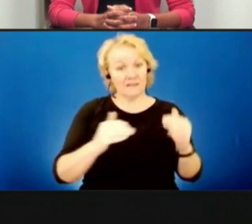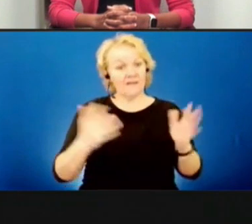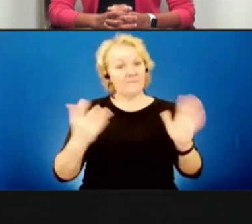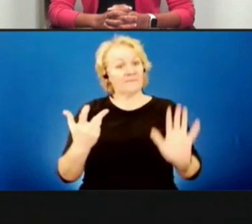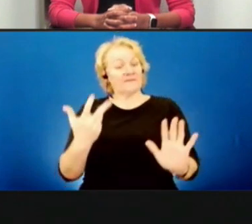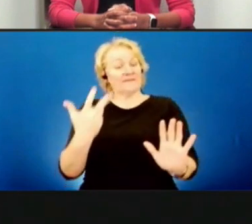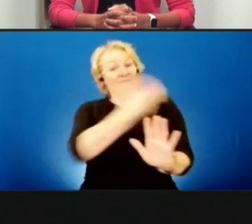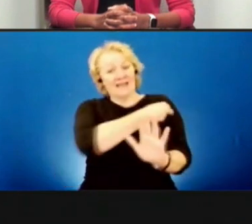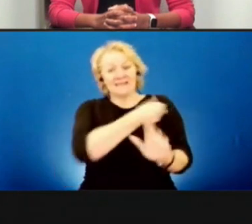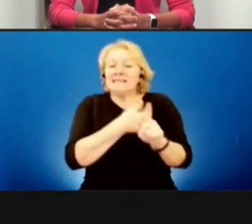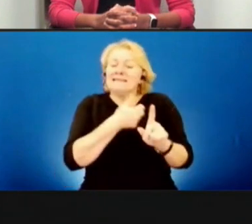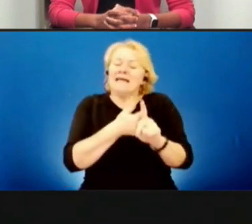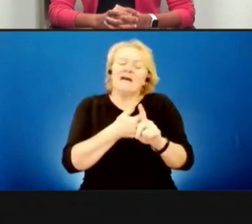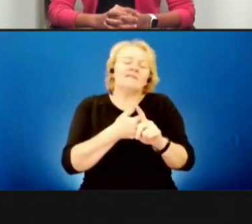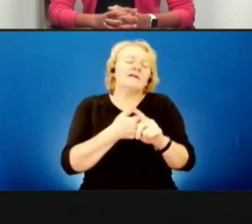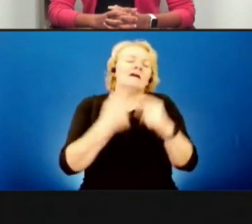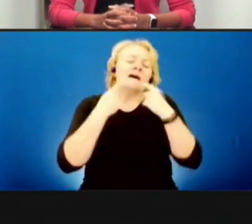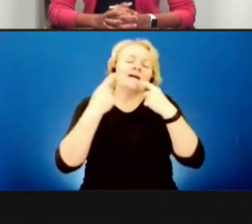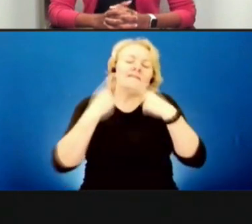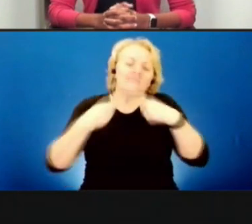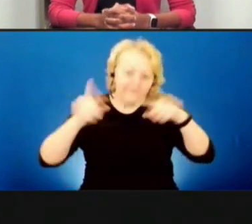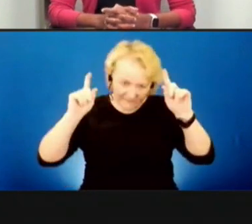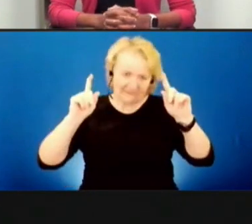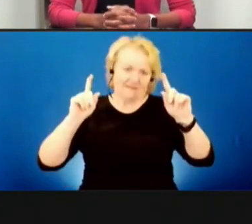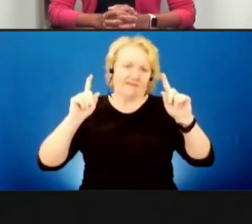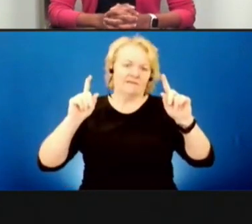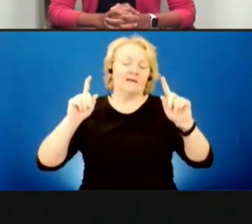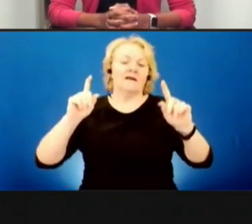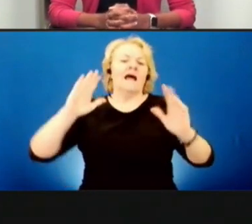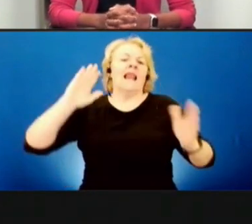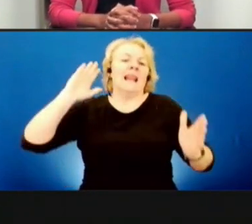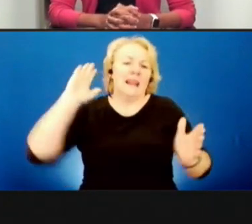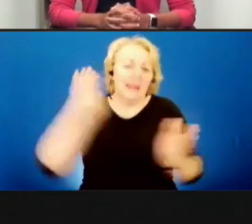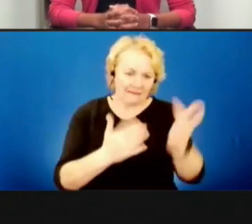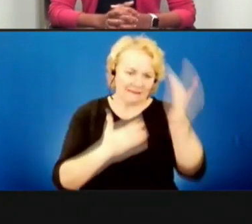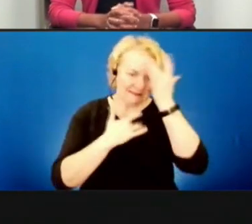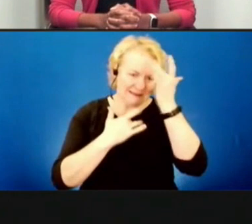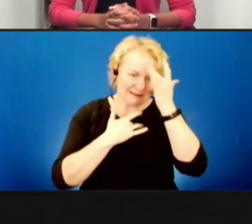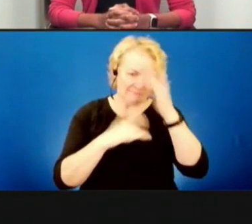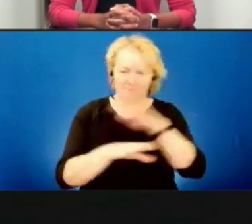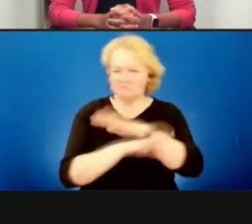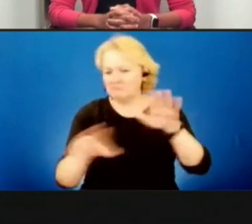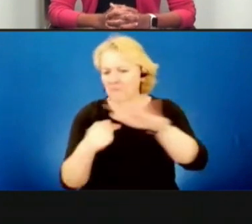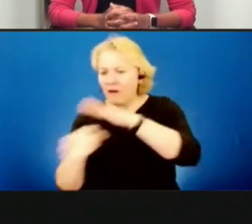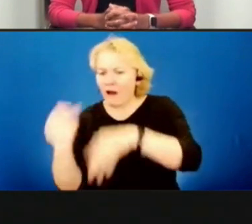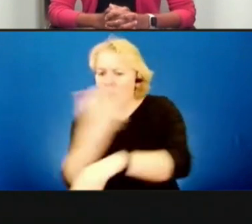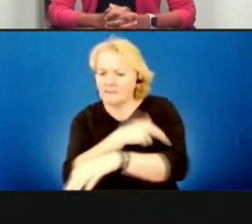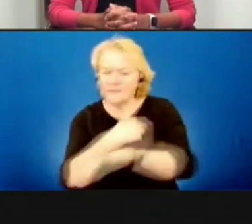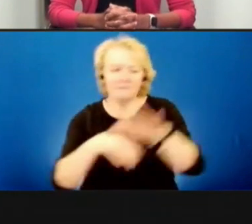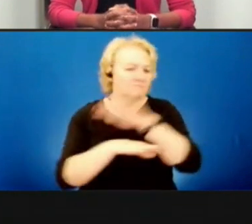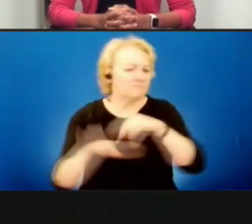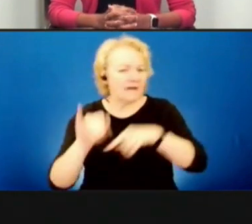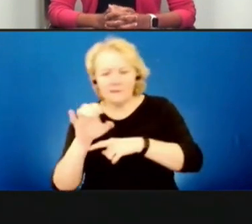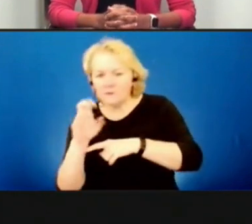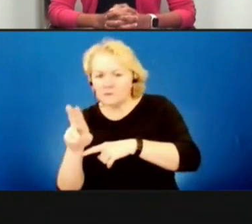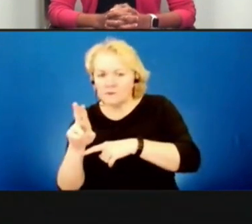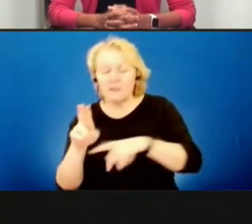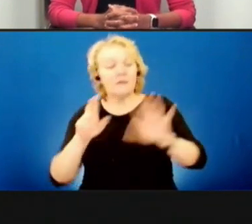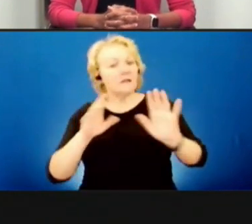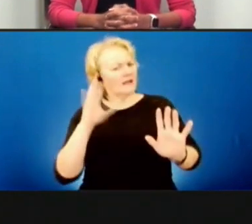very effective at keeping you out of the hospital and out of the ICU. And while the vaccine doesn't make